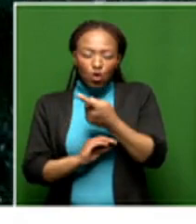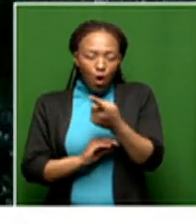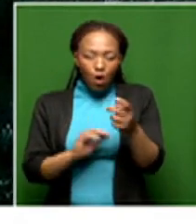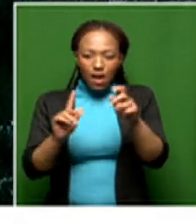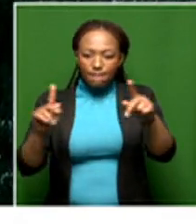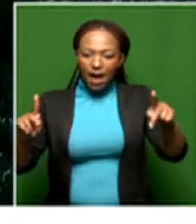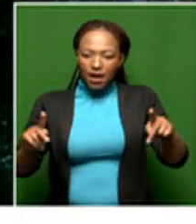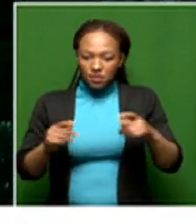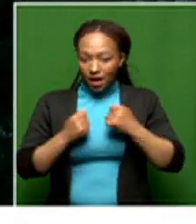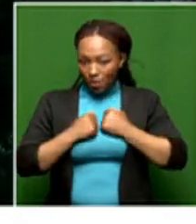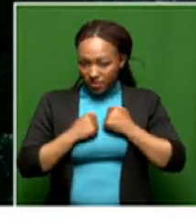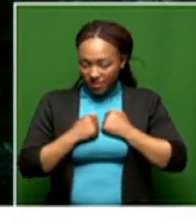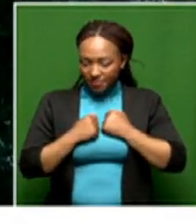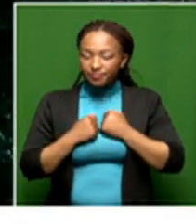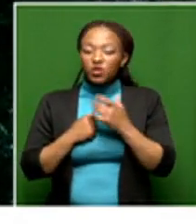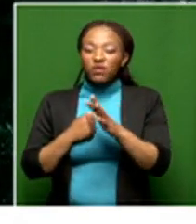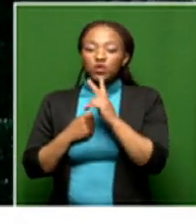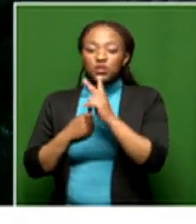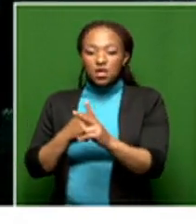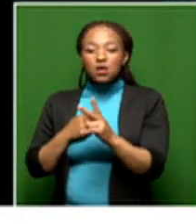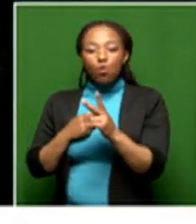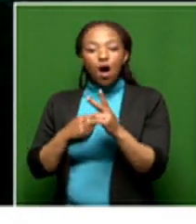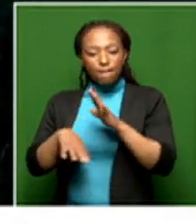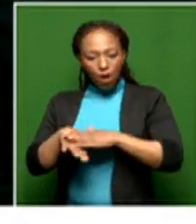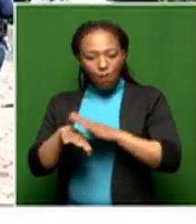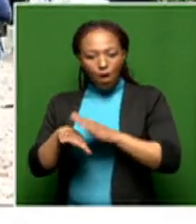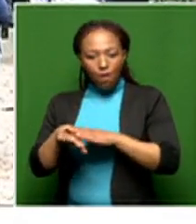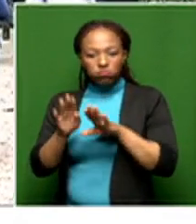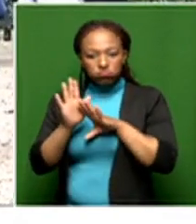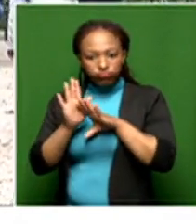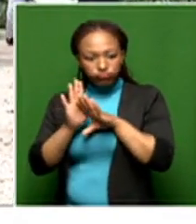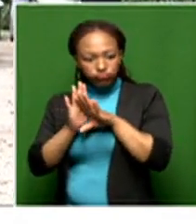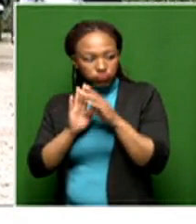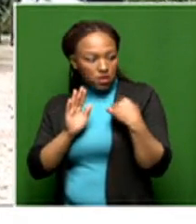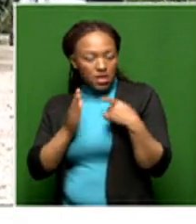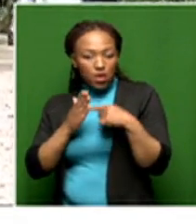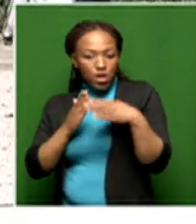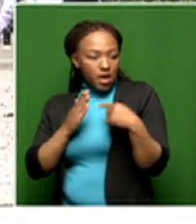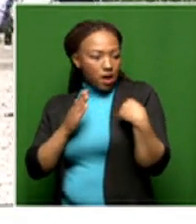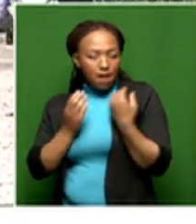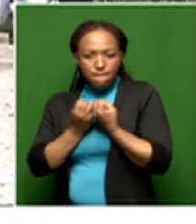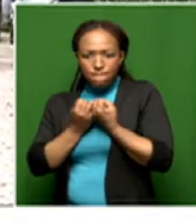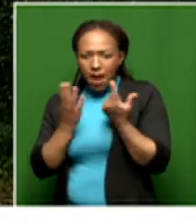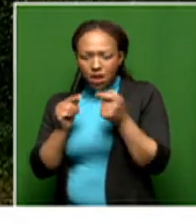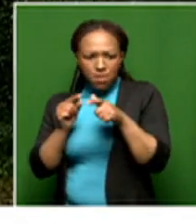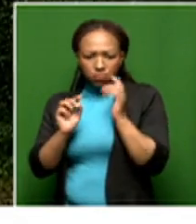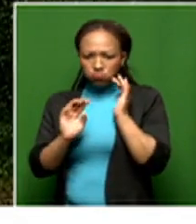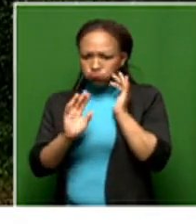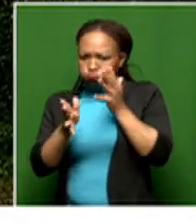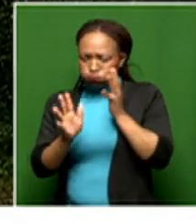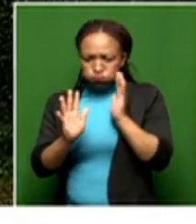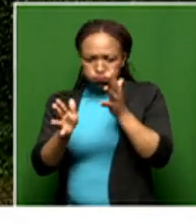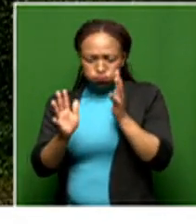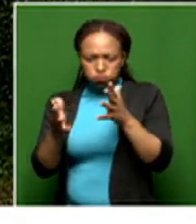parks. So, and we've seen that momentum continue as well. Just this long weekend, preliminary reports such as it was